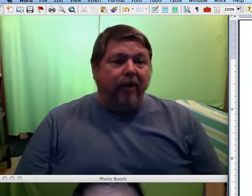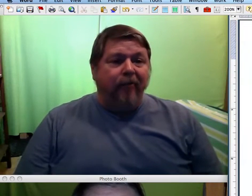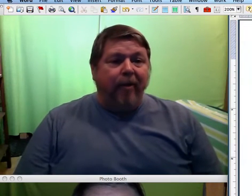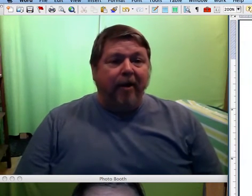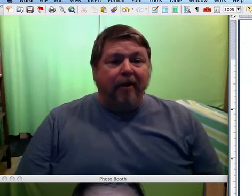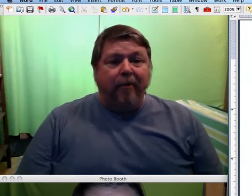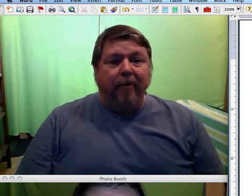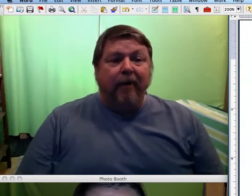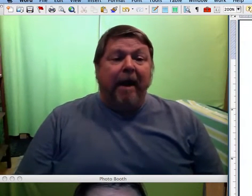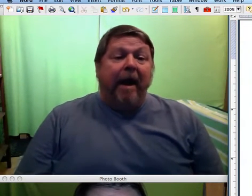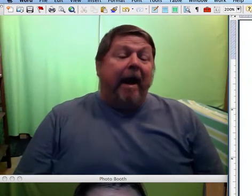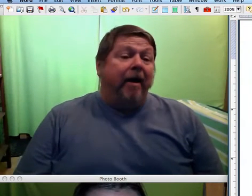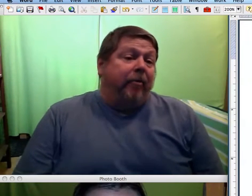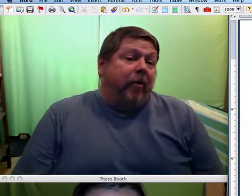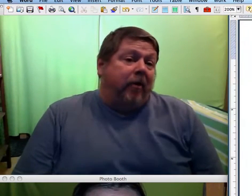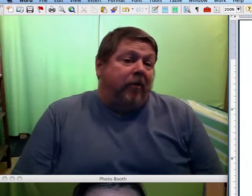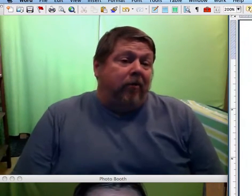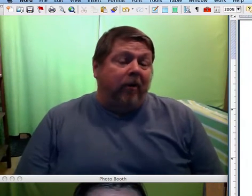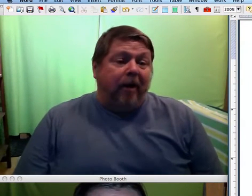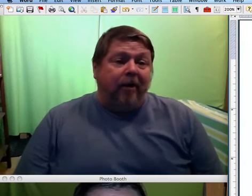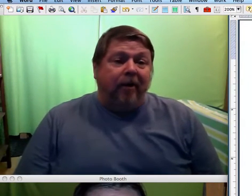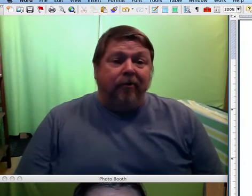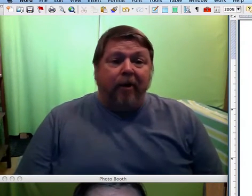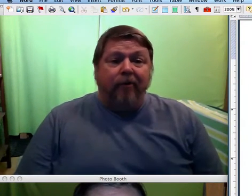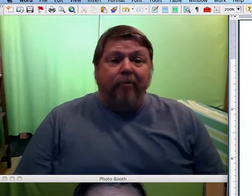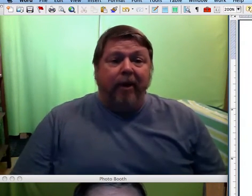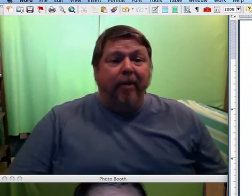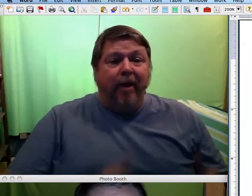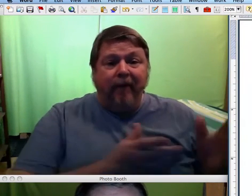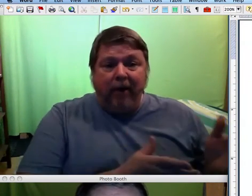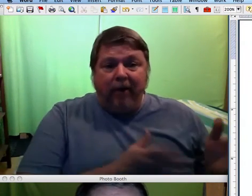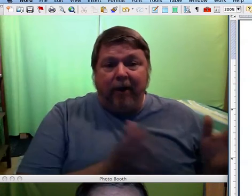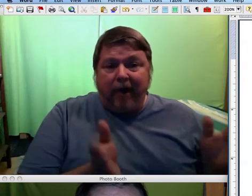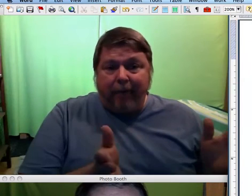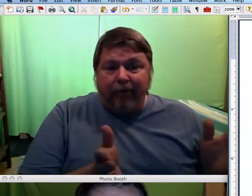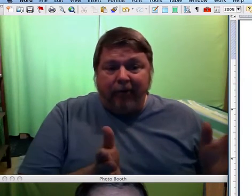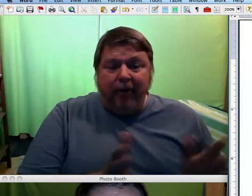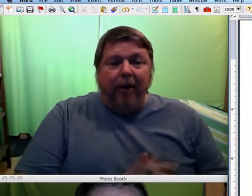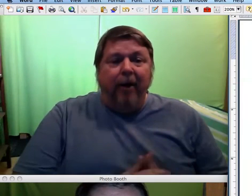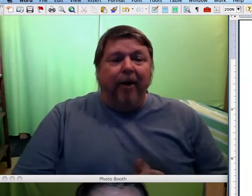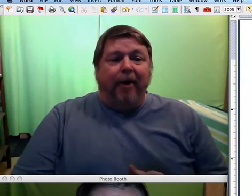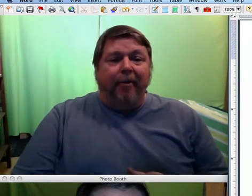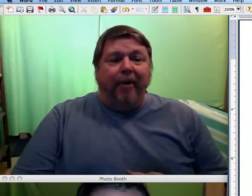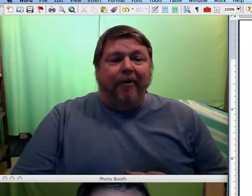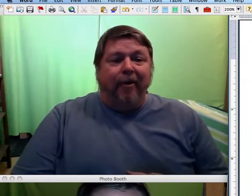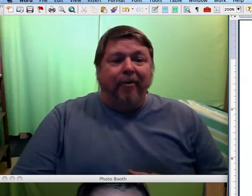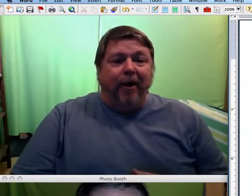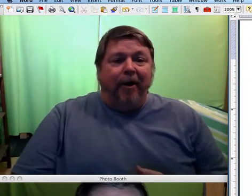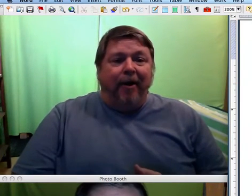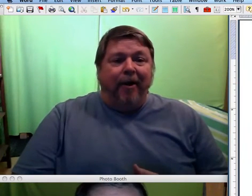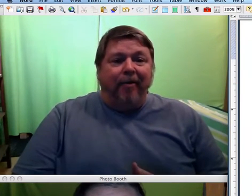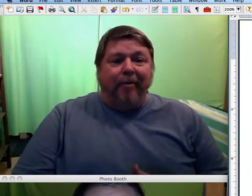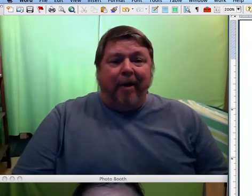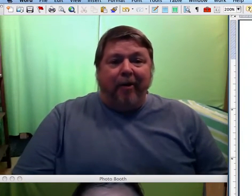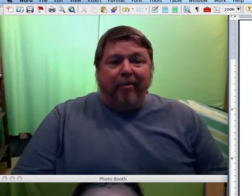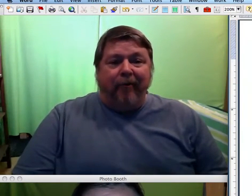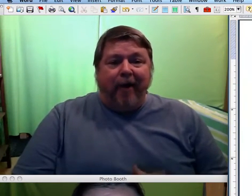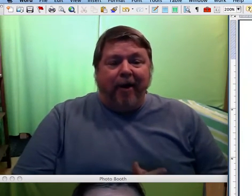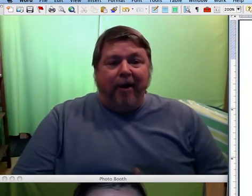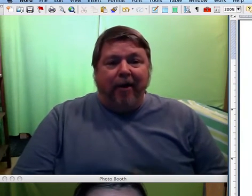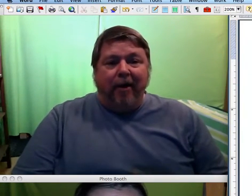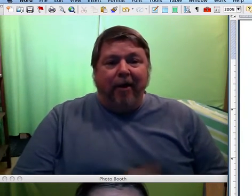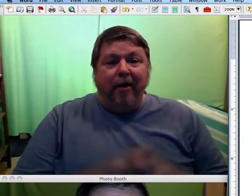for deaf-blind consumers, I am going to let the instruction be by video that is captioned, and so I'm not going to